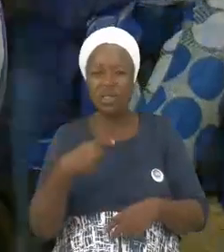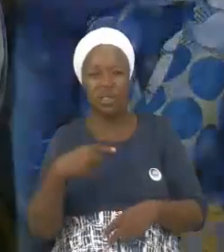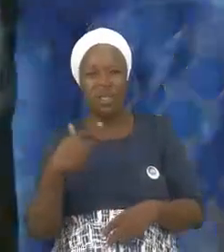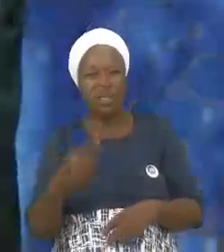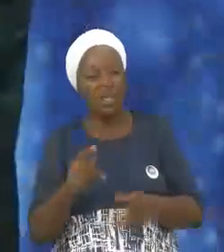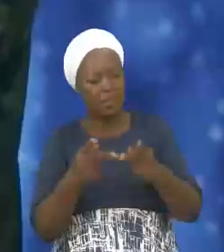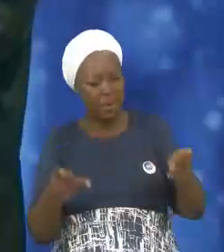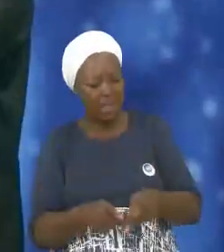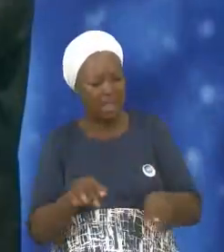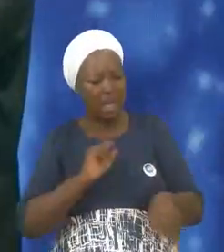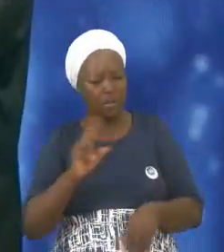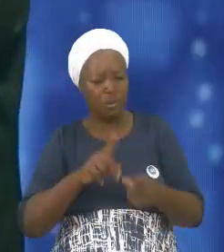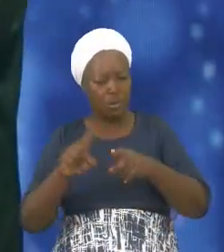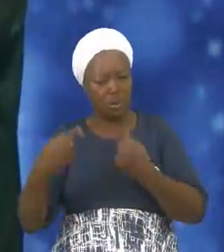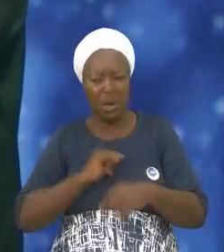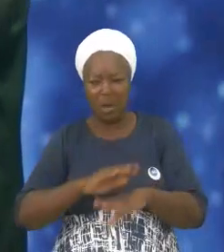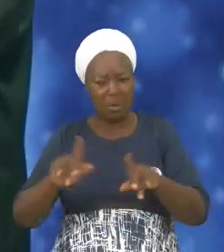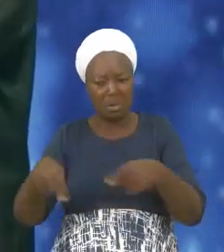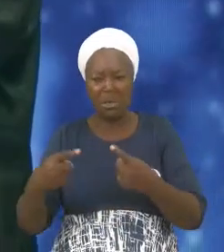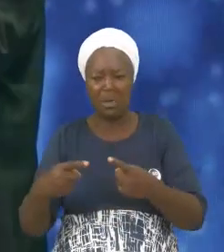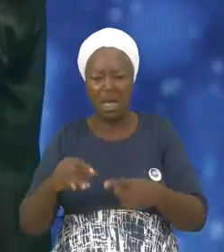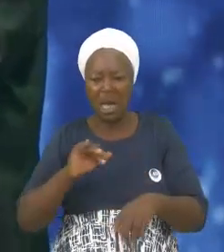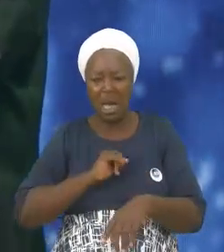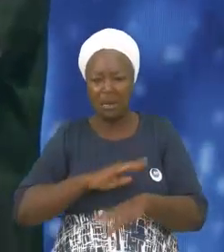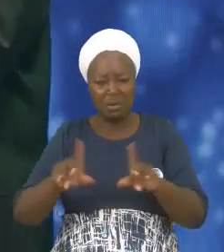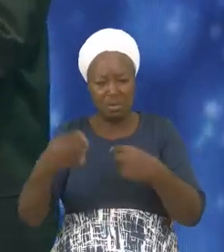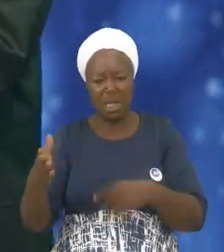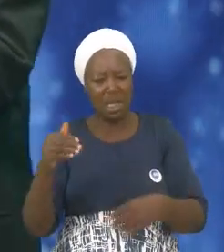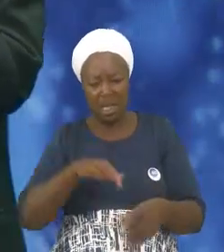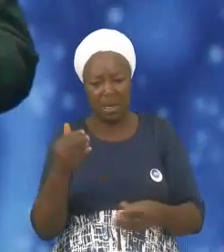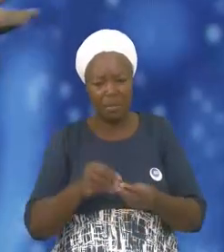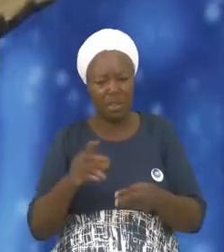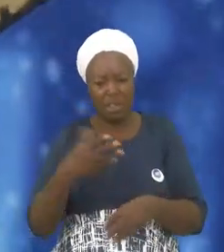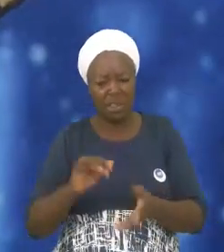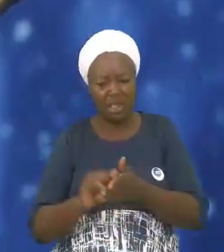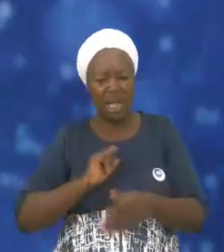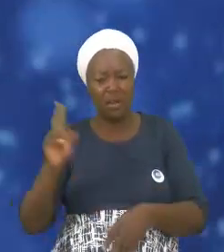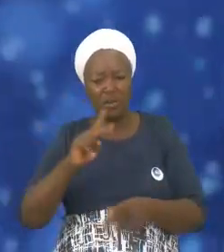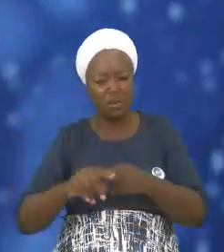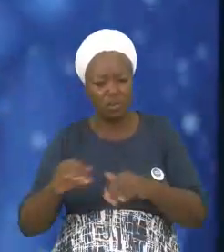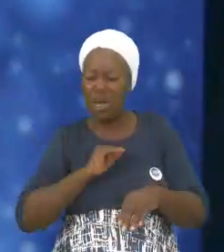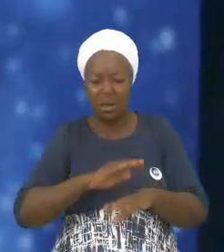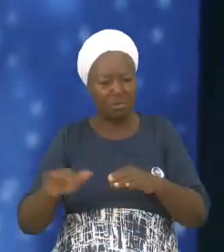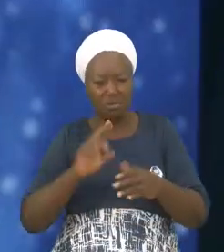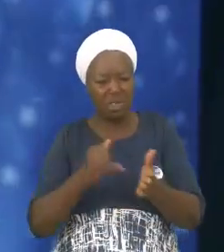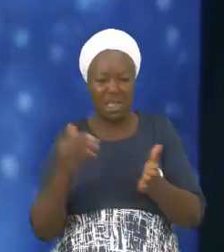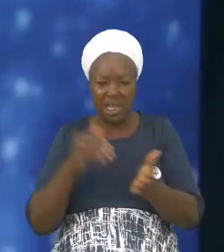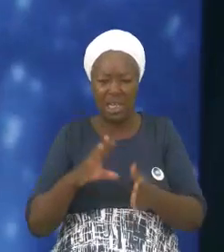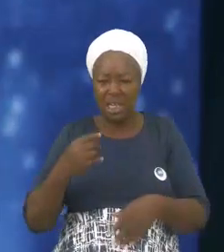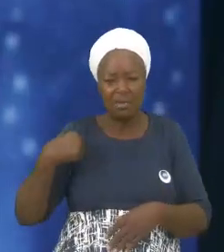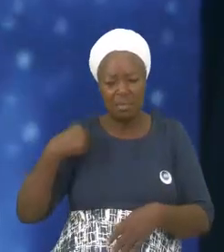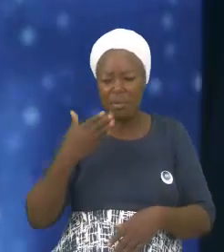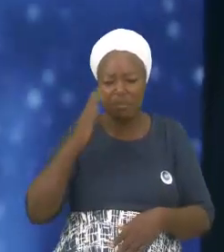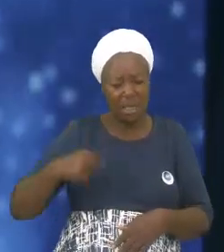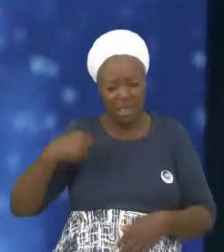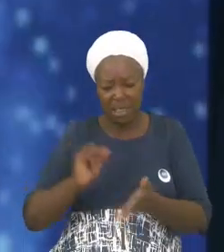used to go, I go there no more. The things I used to do, I do them no more. The dresses I used to wear, I wear them no